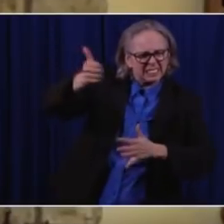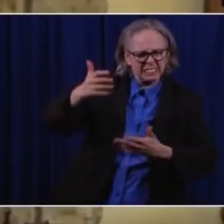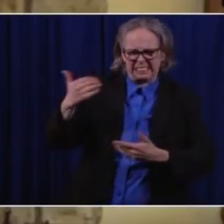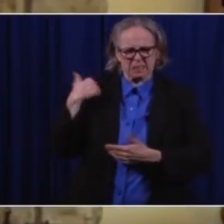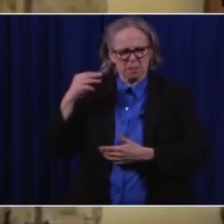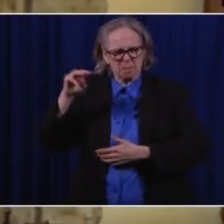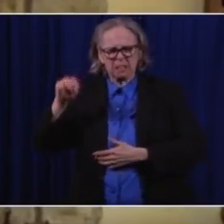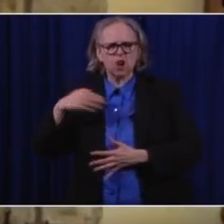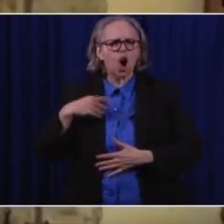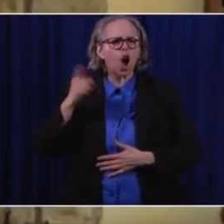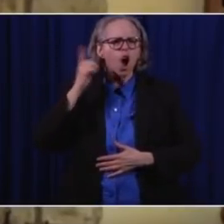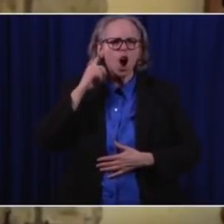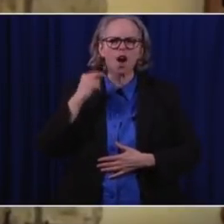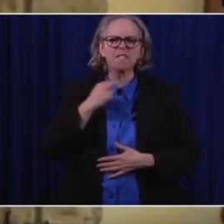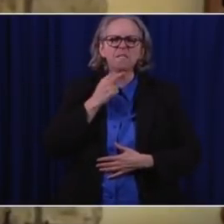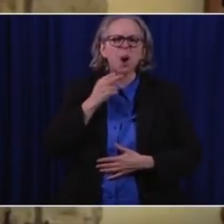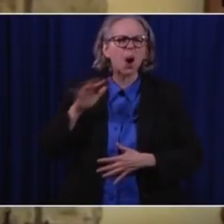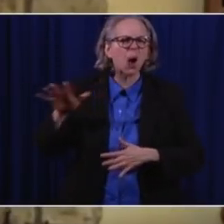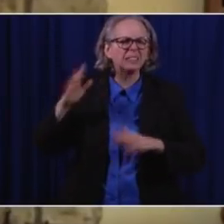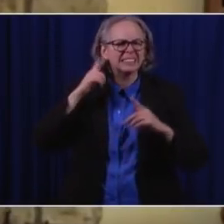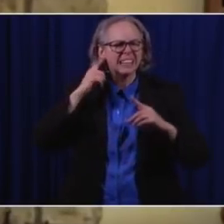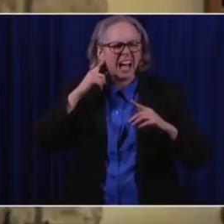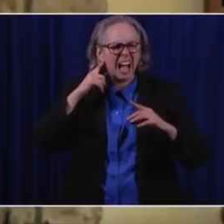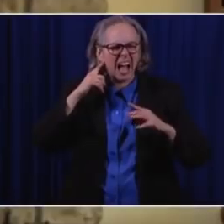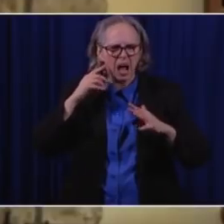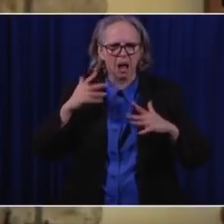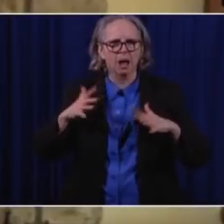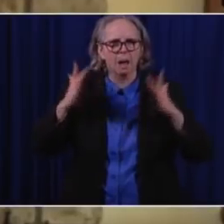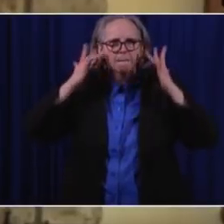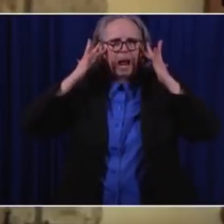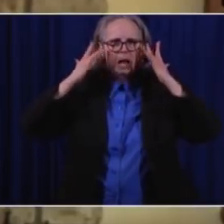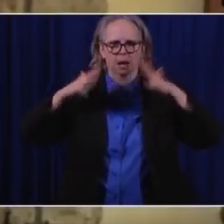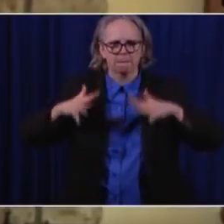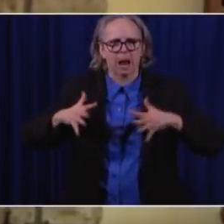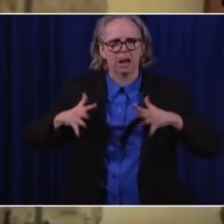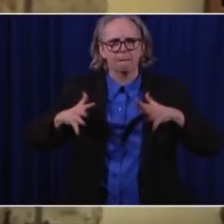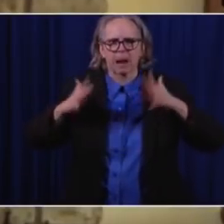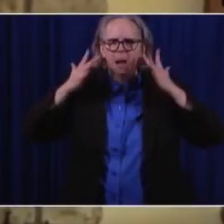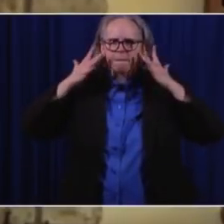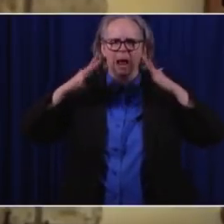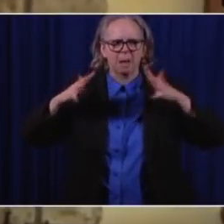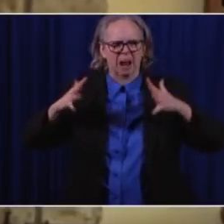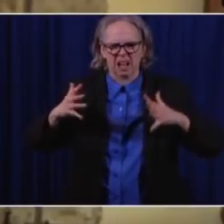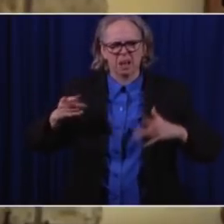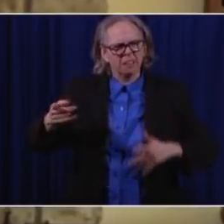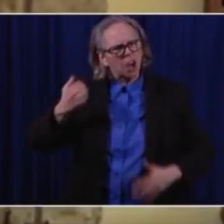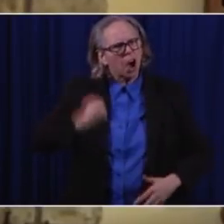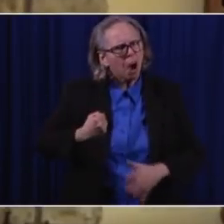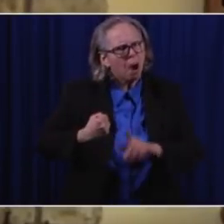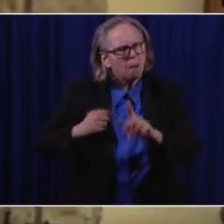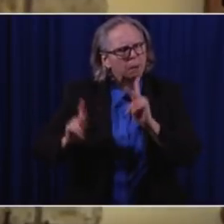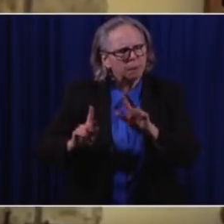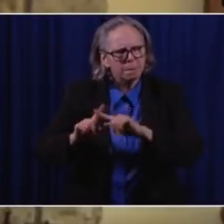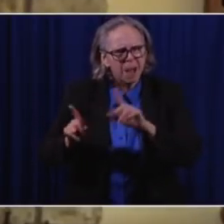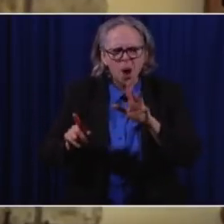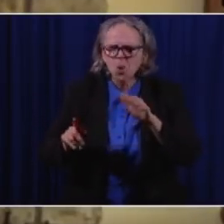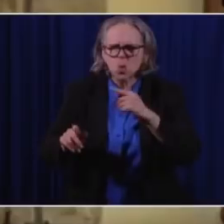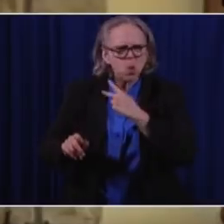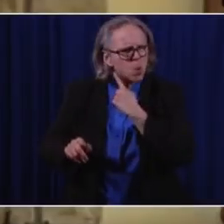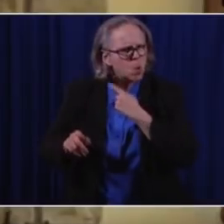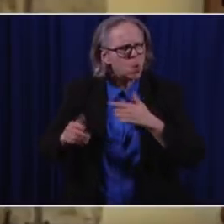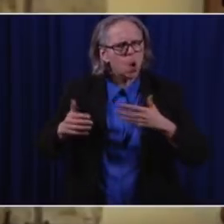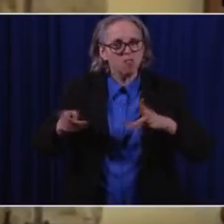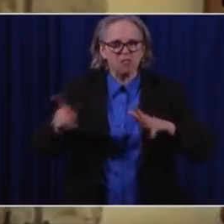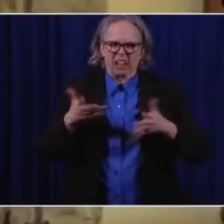voices. And these are tough people. You know, they've done this for 8 months, but they're overwhelmed. Yeah, there's a lot of parts of our system